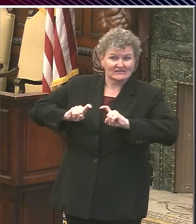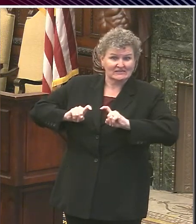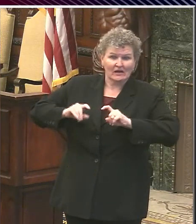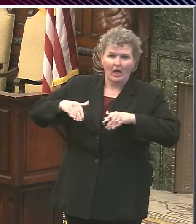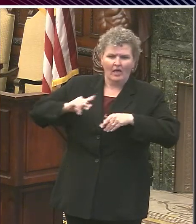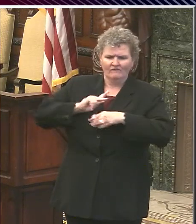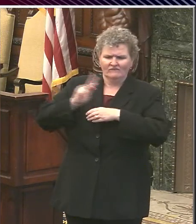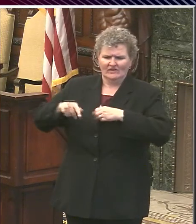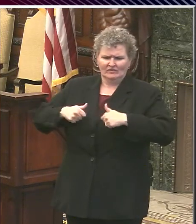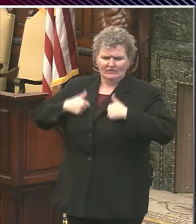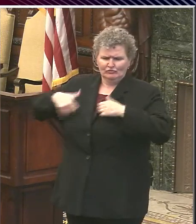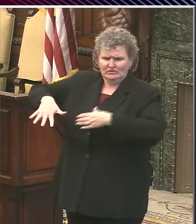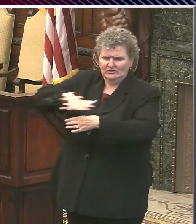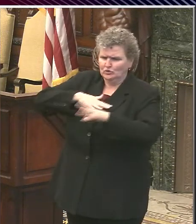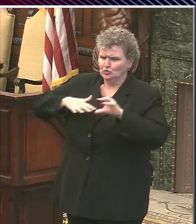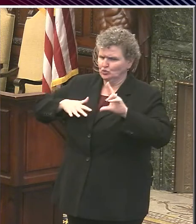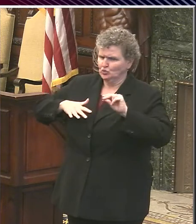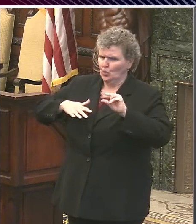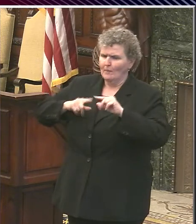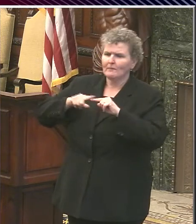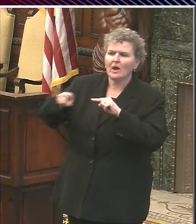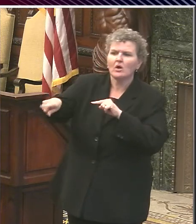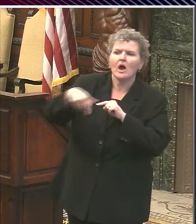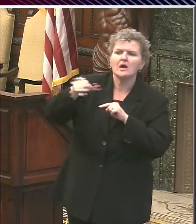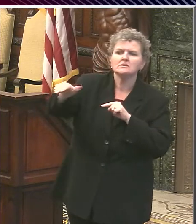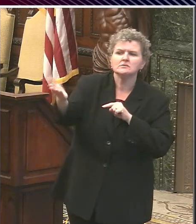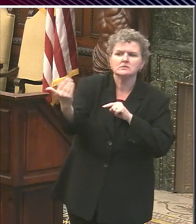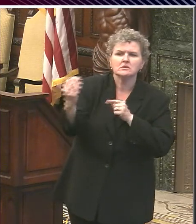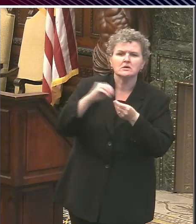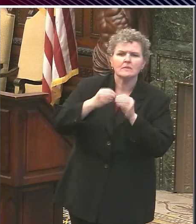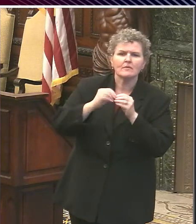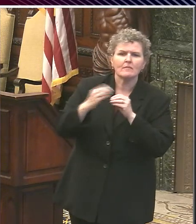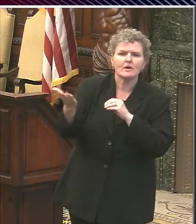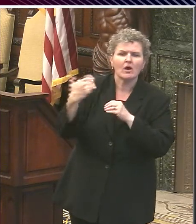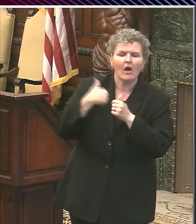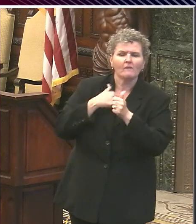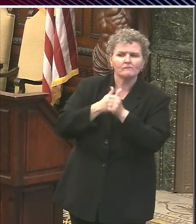we have asked for those names and gotten those names and have called them up for contact tracing.